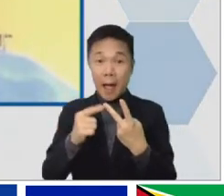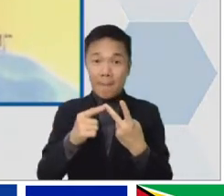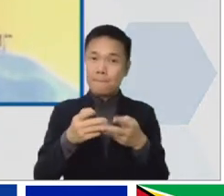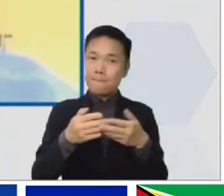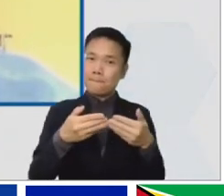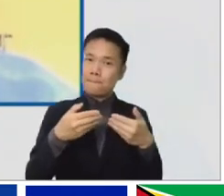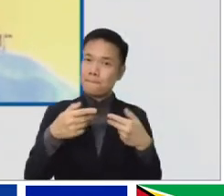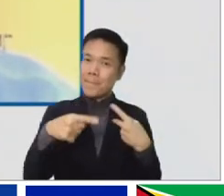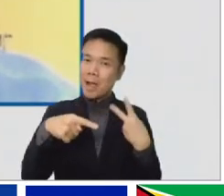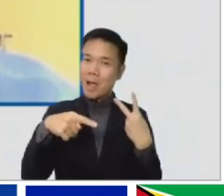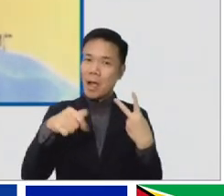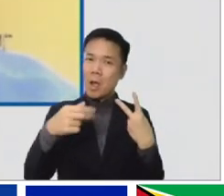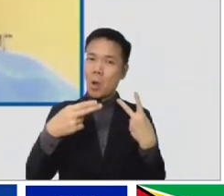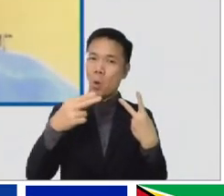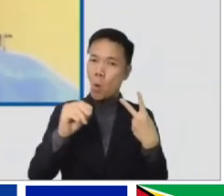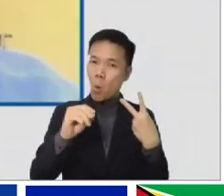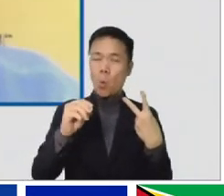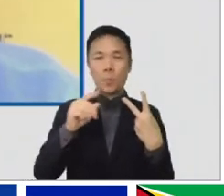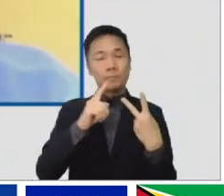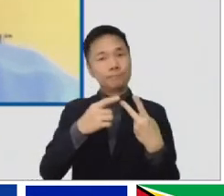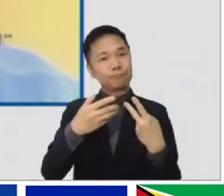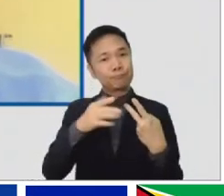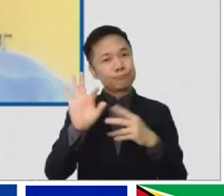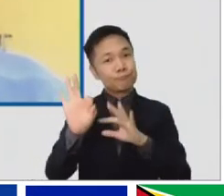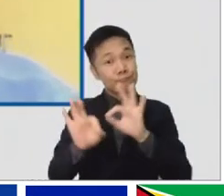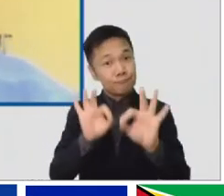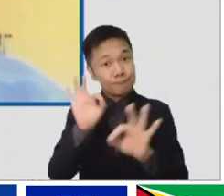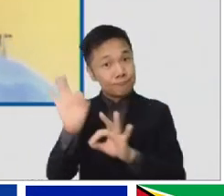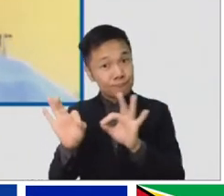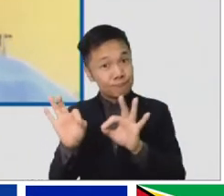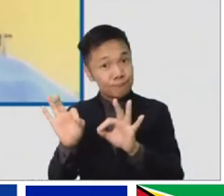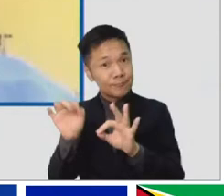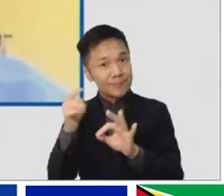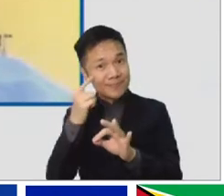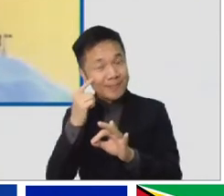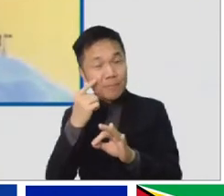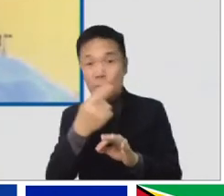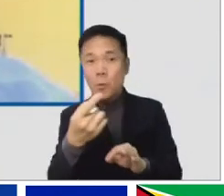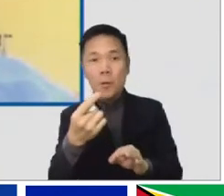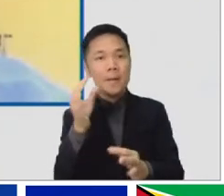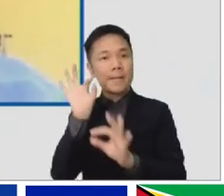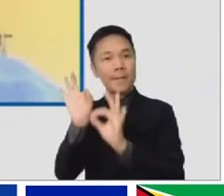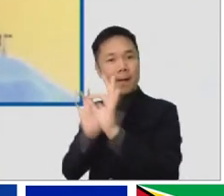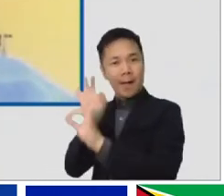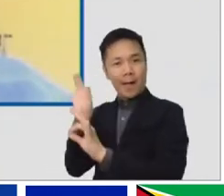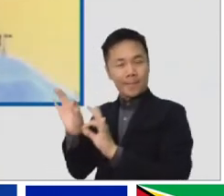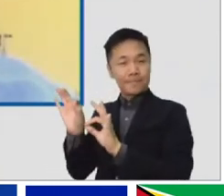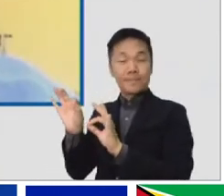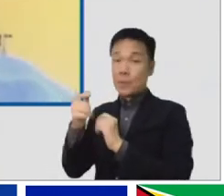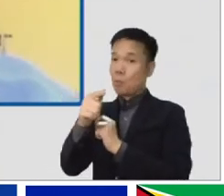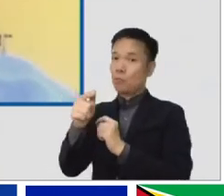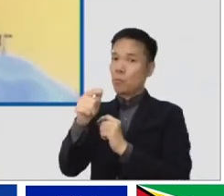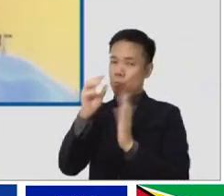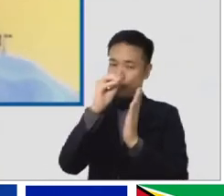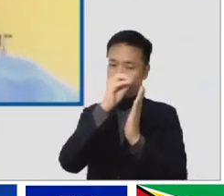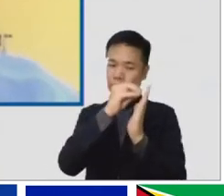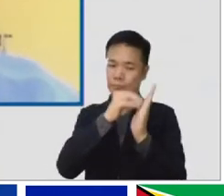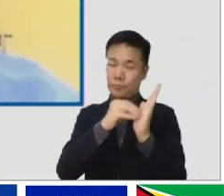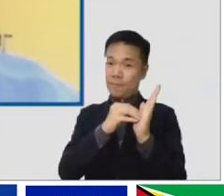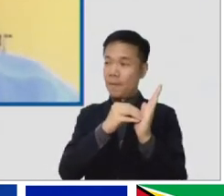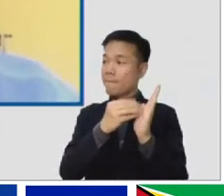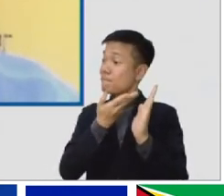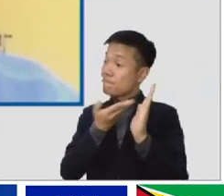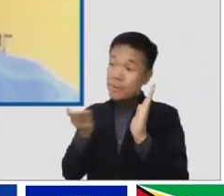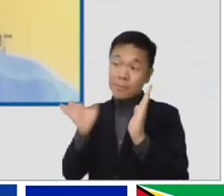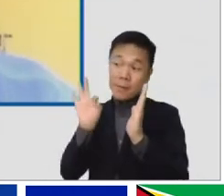which questions will be formulated by the audience and transmitted to our participants. Following that, we will